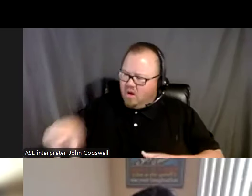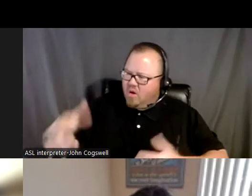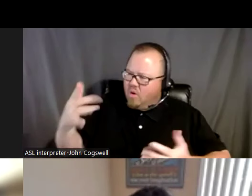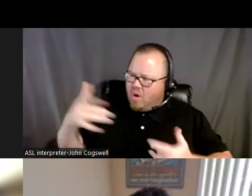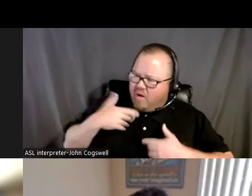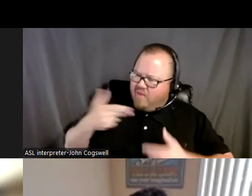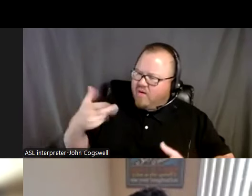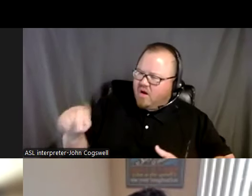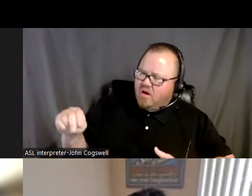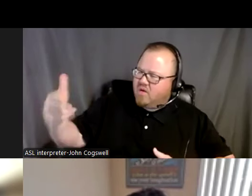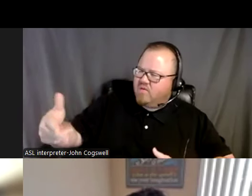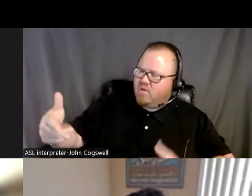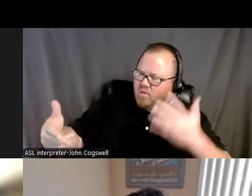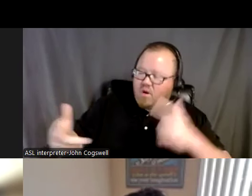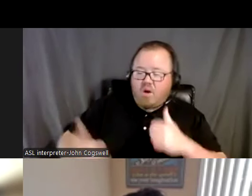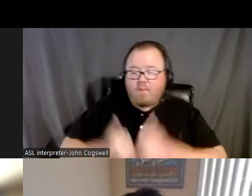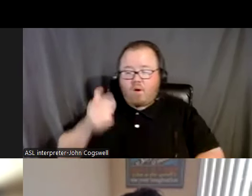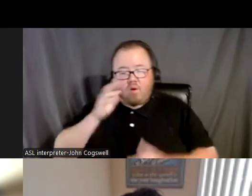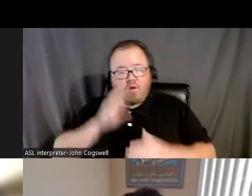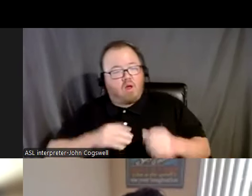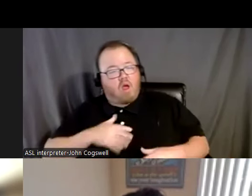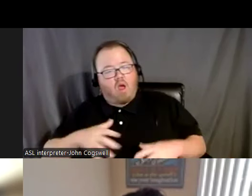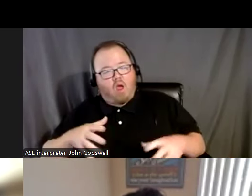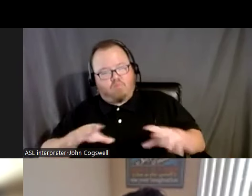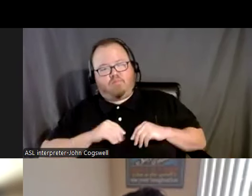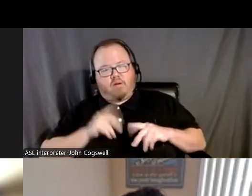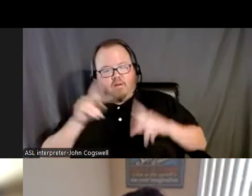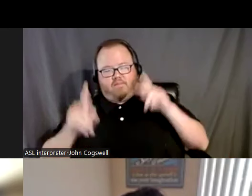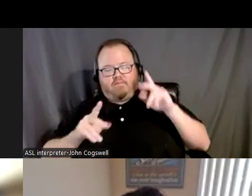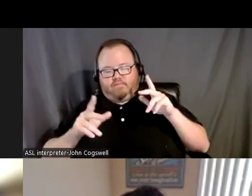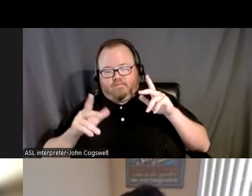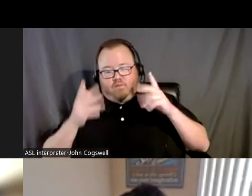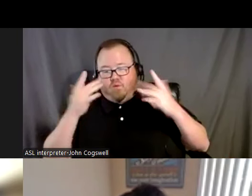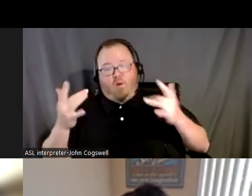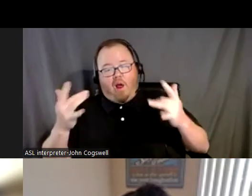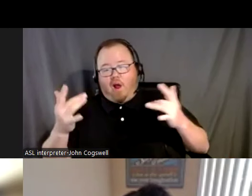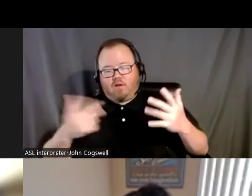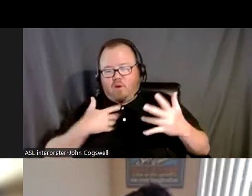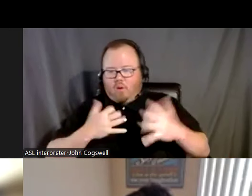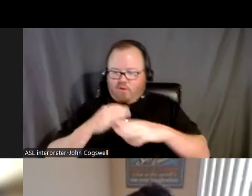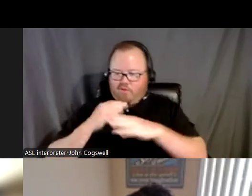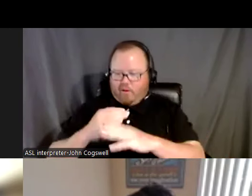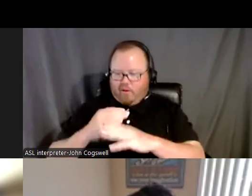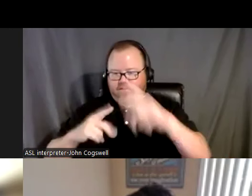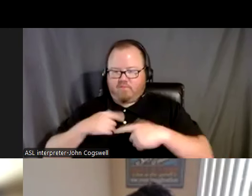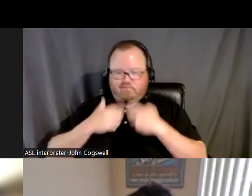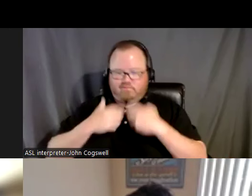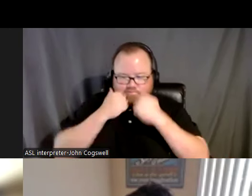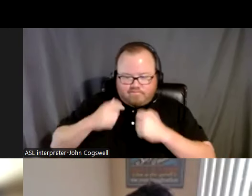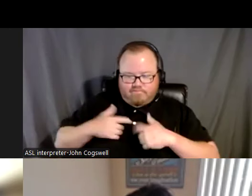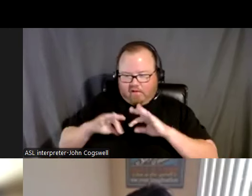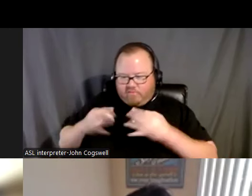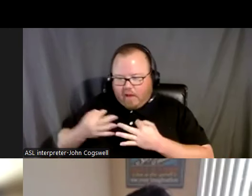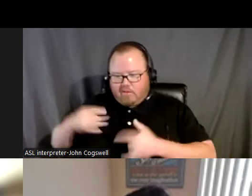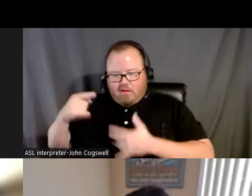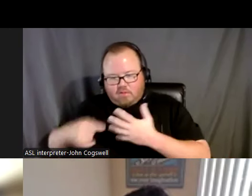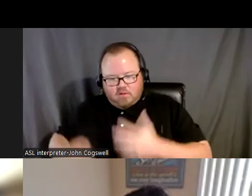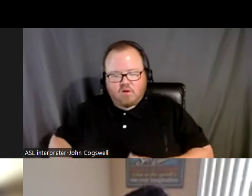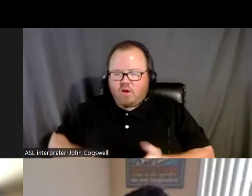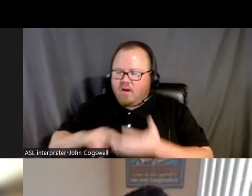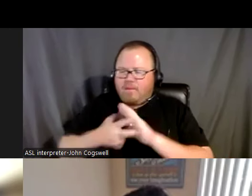firearm? Most of them will say, I own it to protect the people I care about. And so, reframing, what does protection